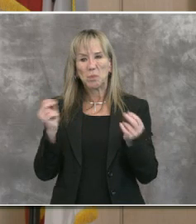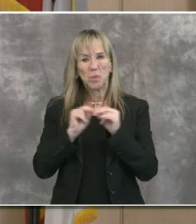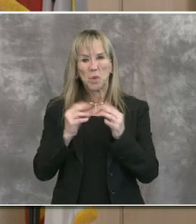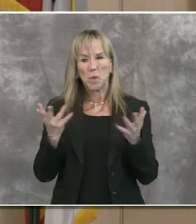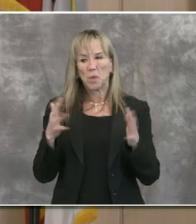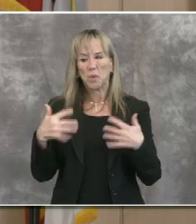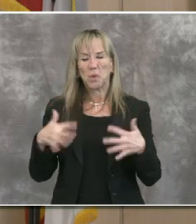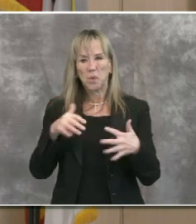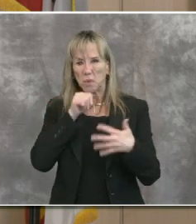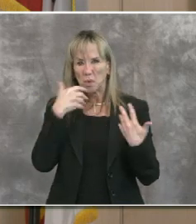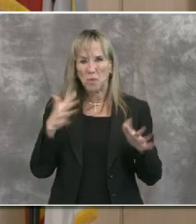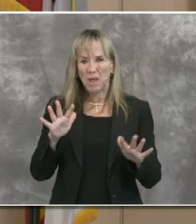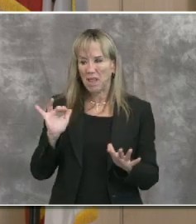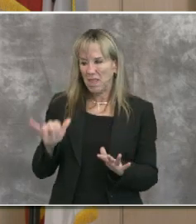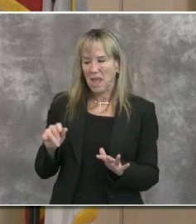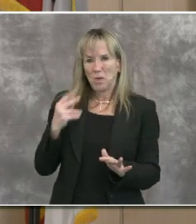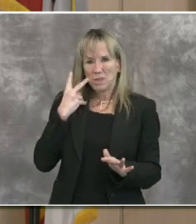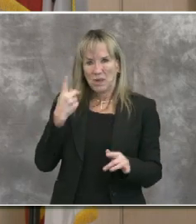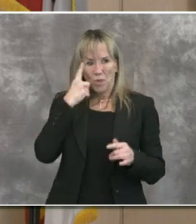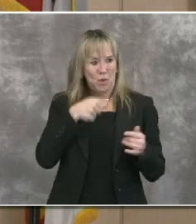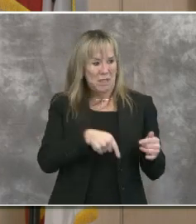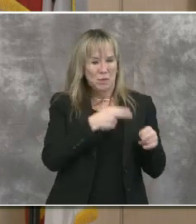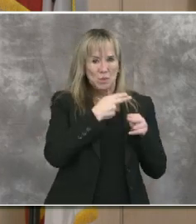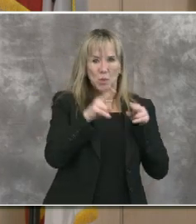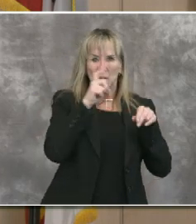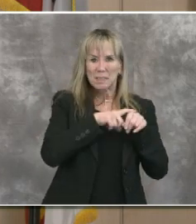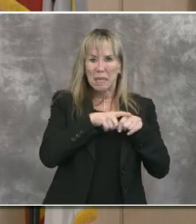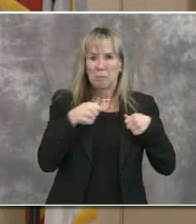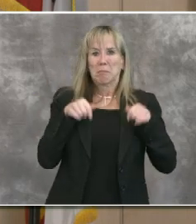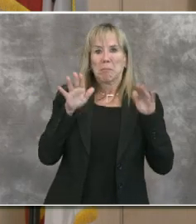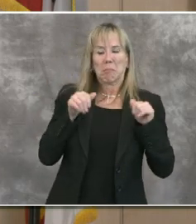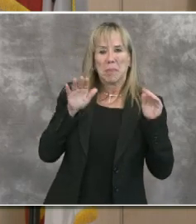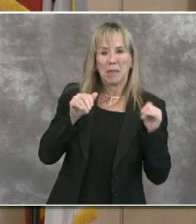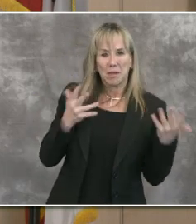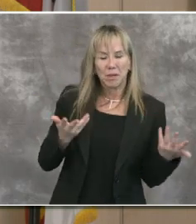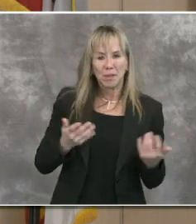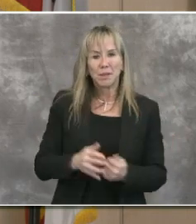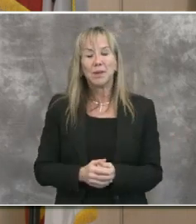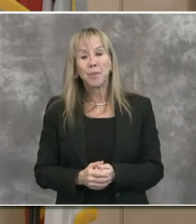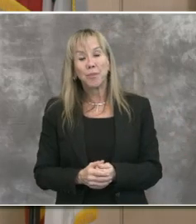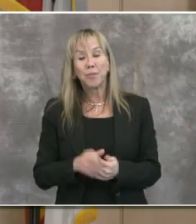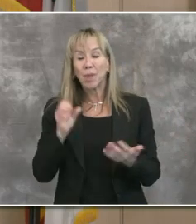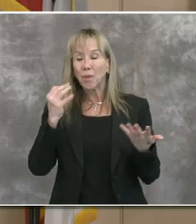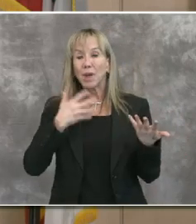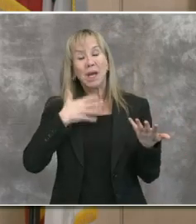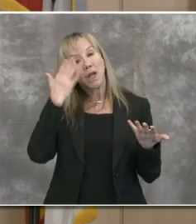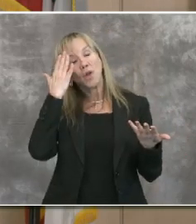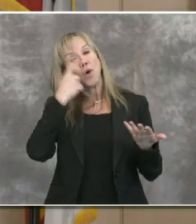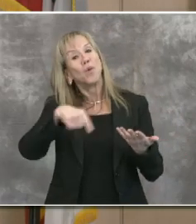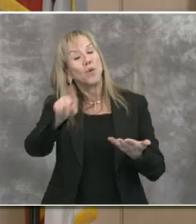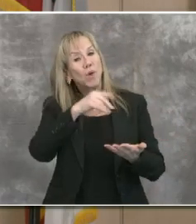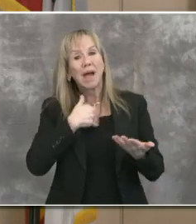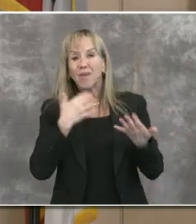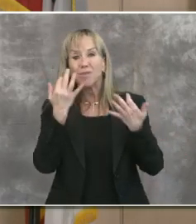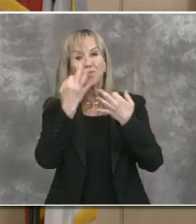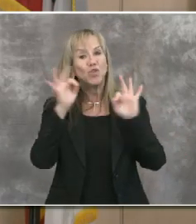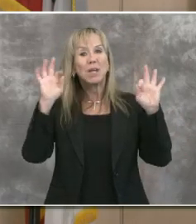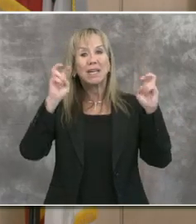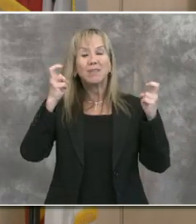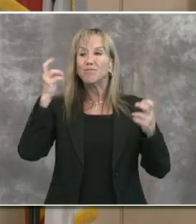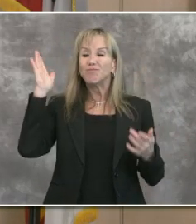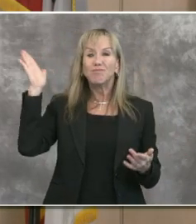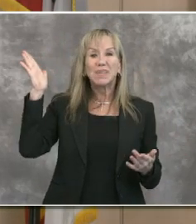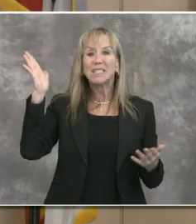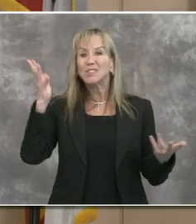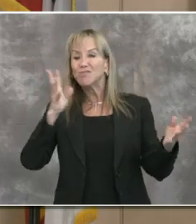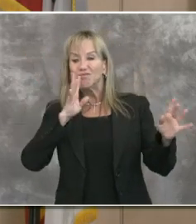the momentary sacrifice we're all being to make. And so I would urge folks that you know, your free speech is your free speech, and you can speak it, and you can